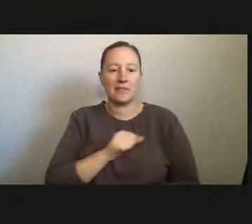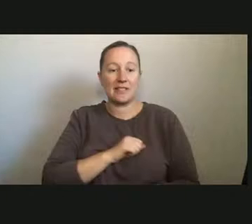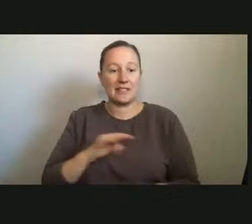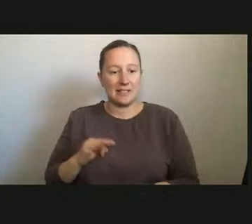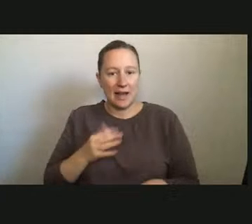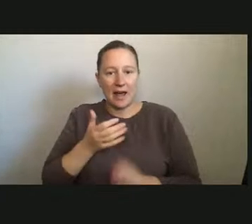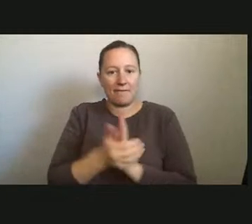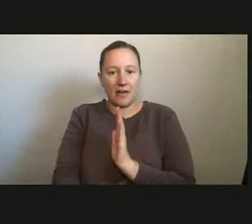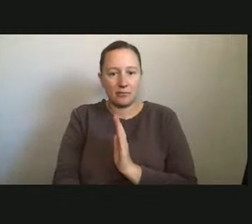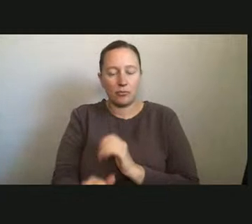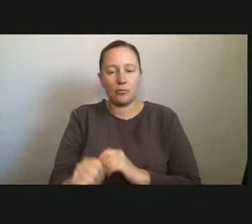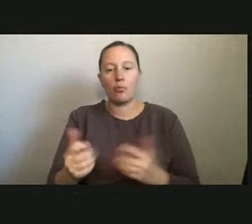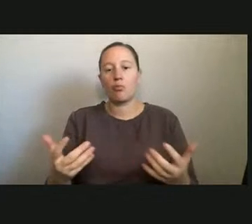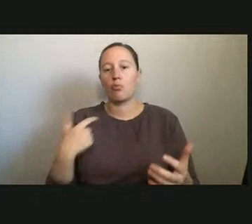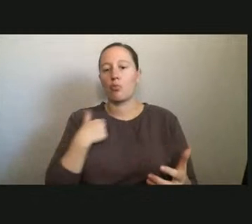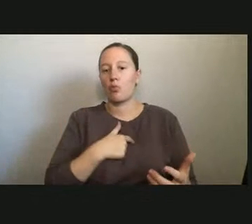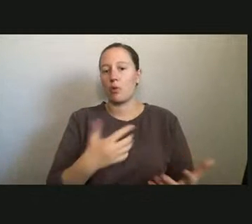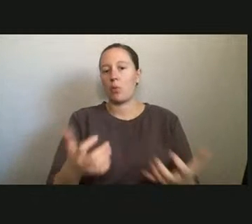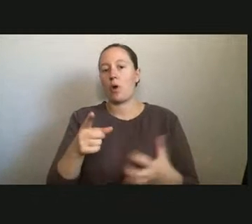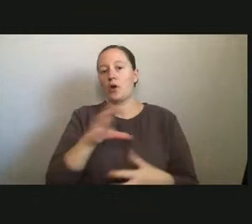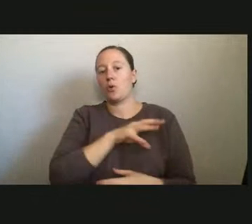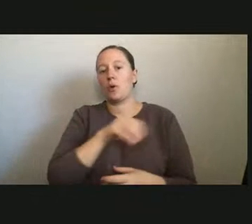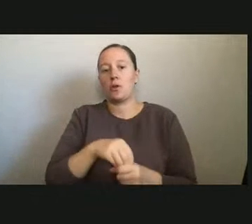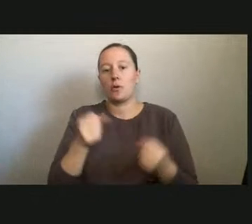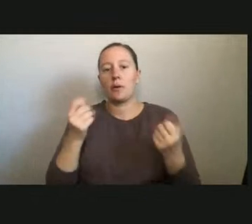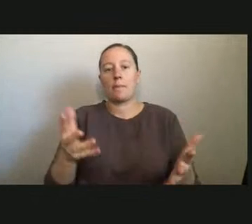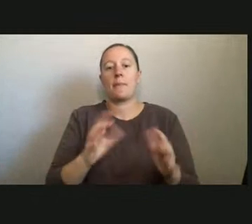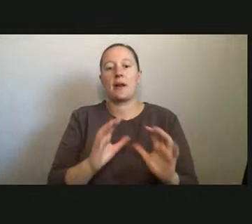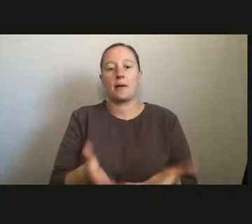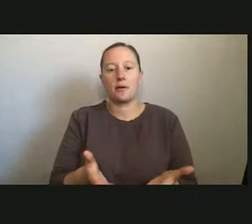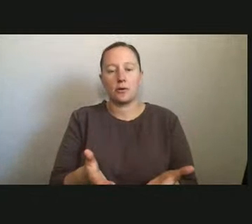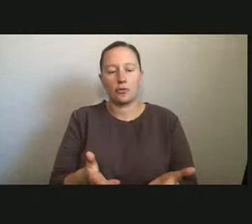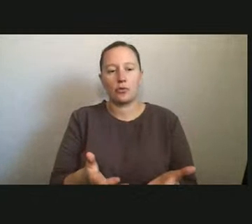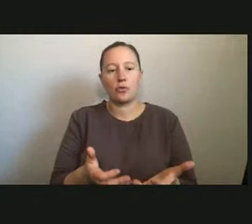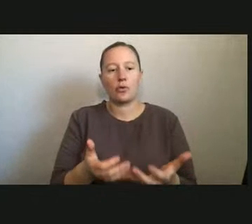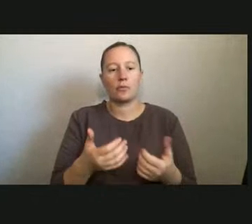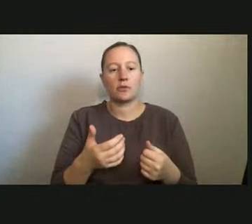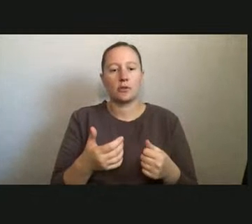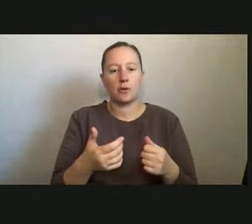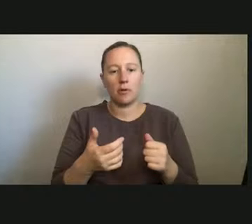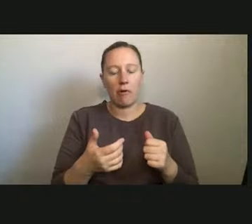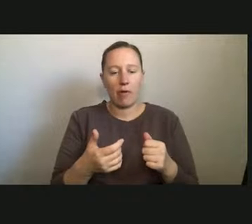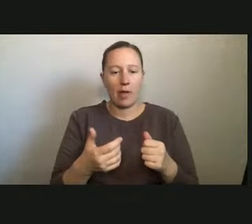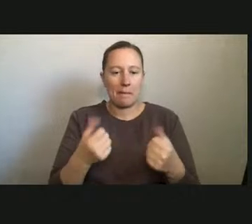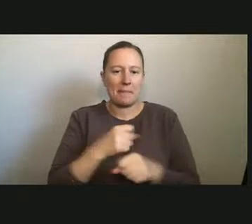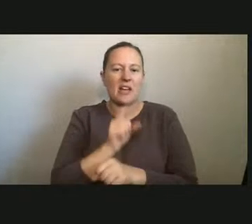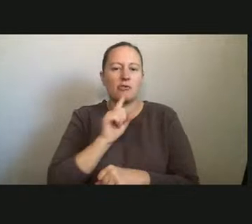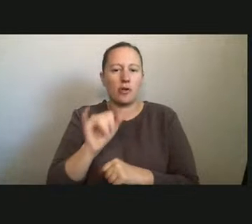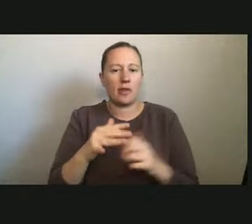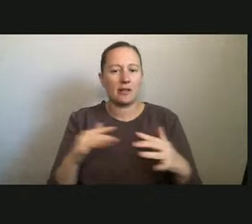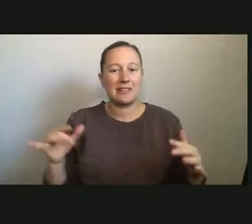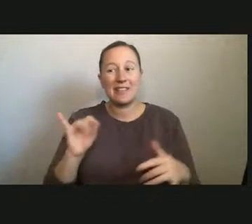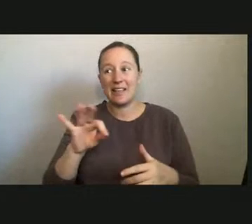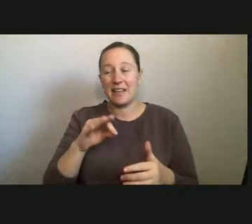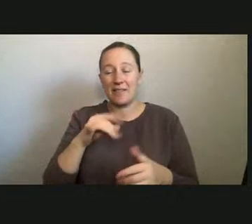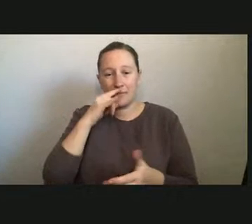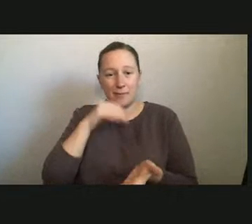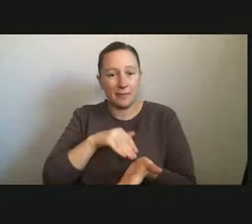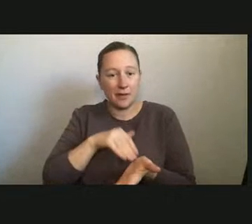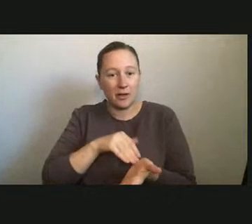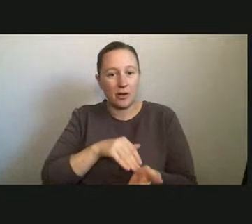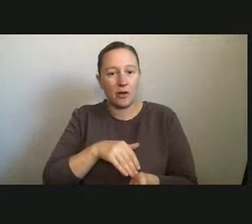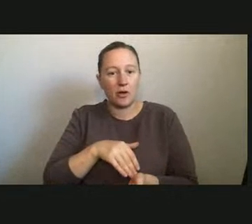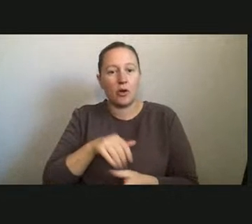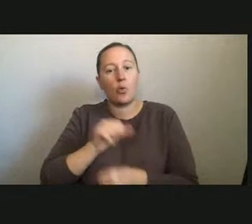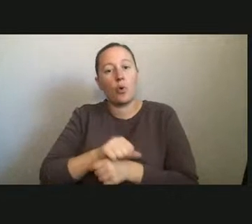include many groups. We want to make sure you have the expertise to work with the groups as well. So if you're a pediatrician and you're going to be working with